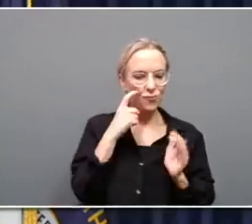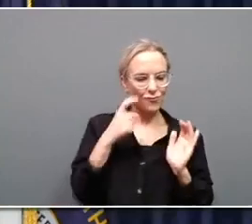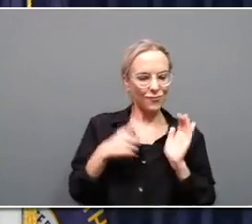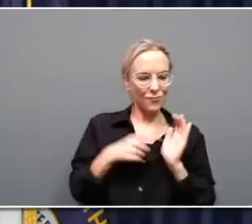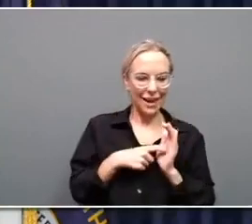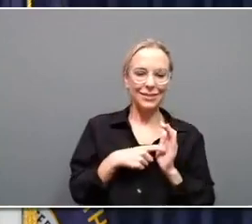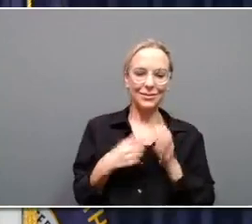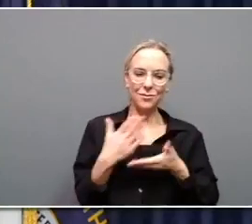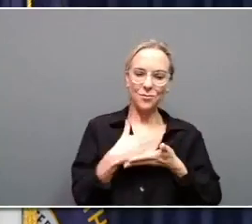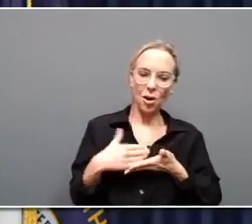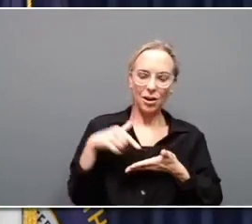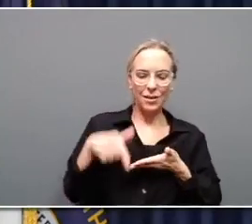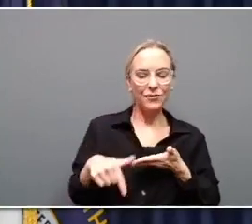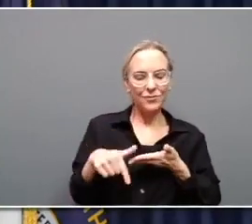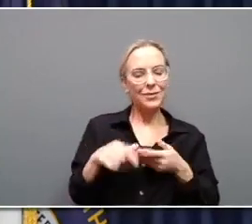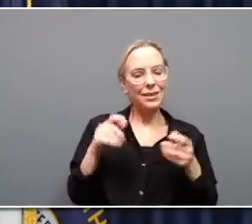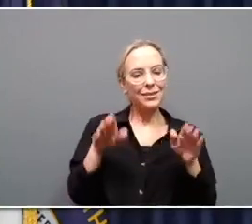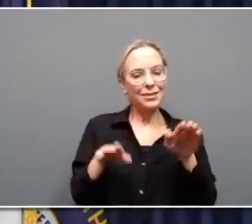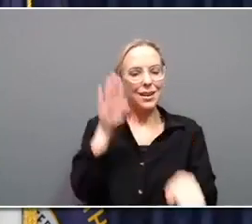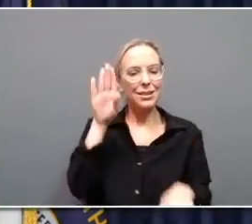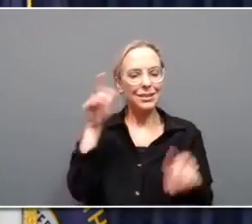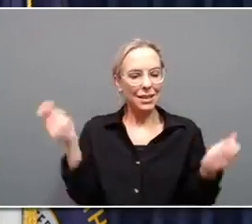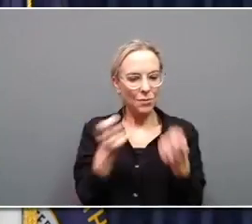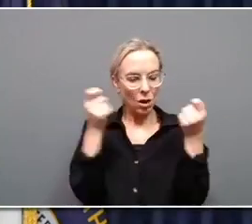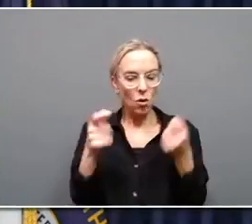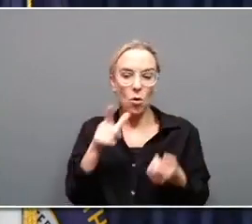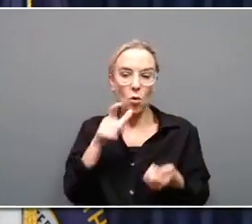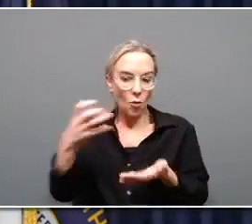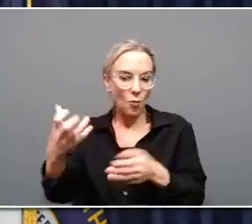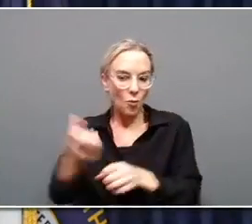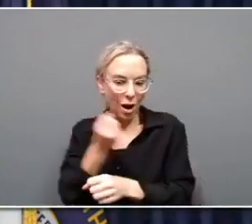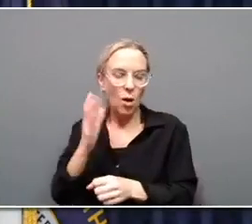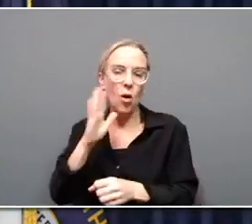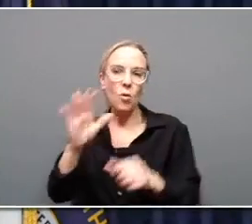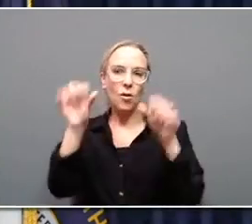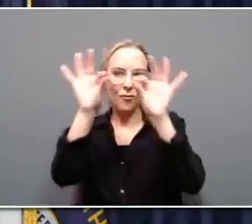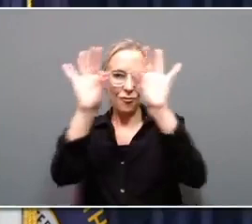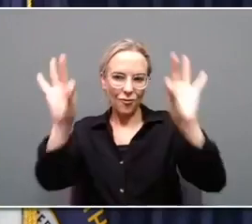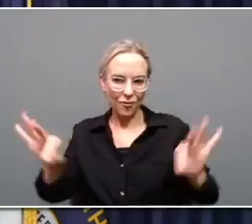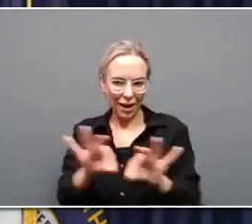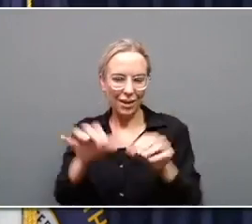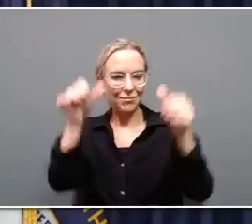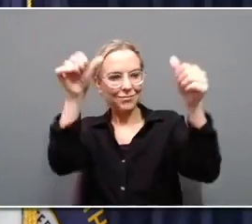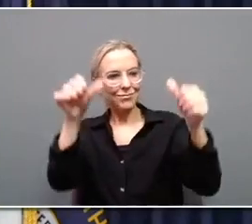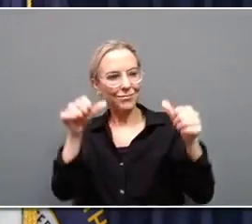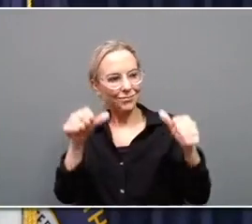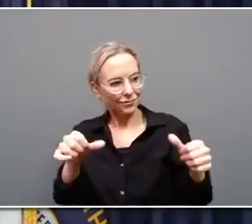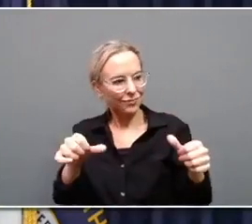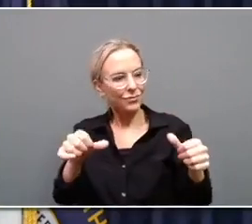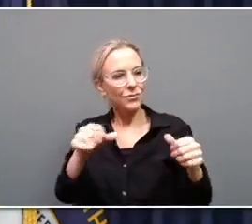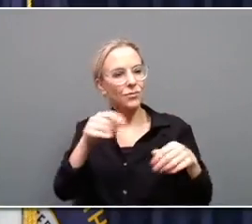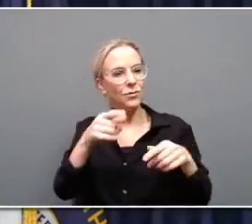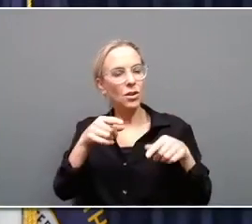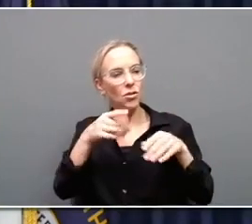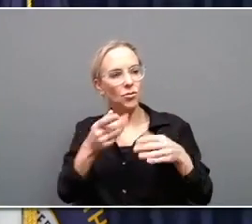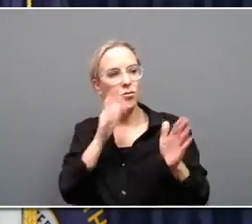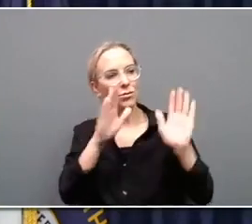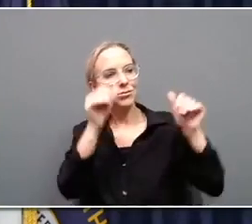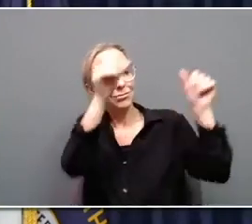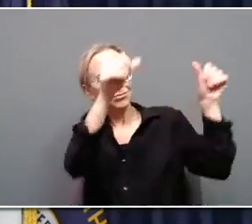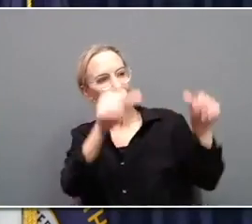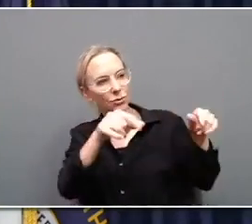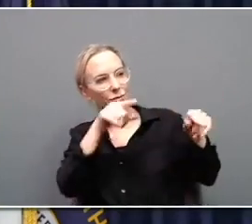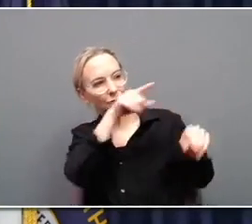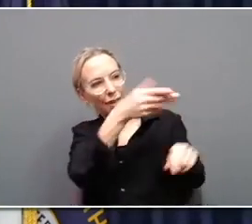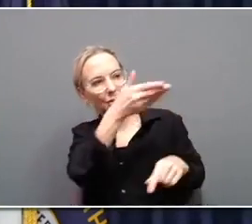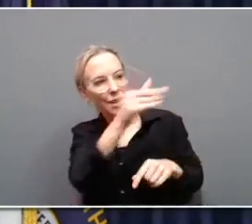celebration. The winning artwork will also be framed and on display in the Capitol during that time. This is such a